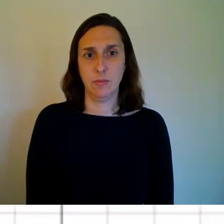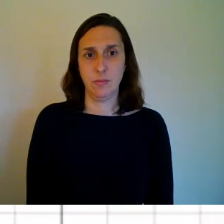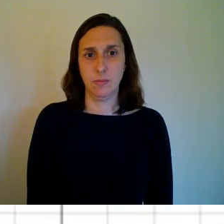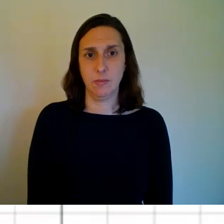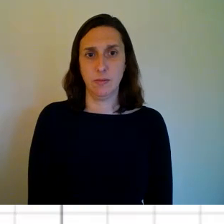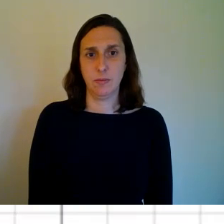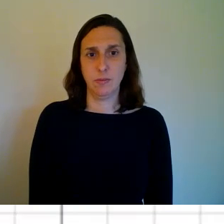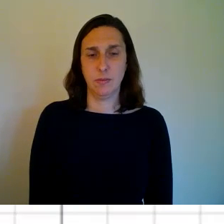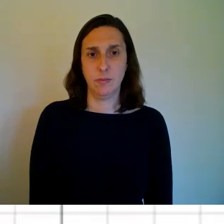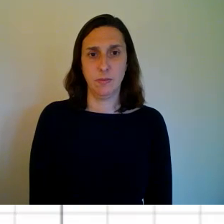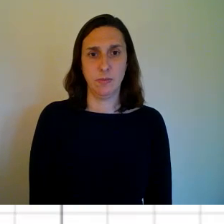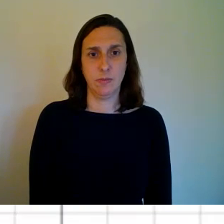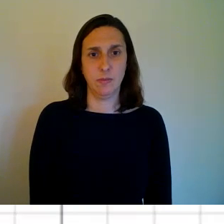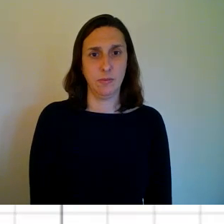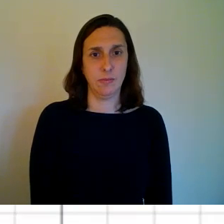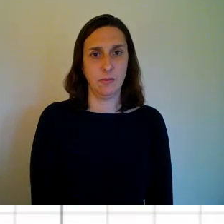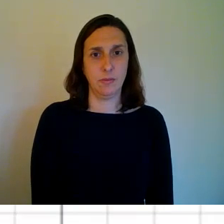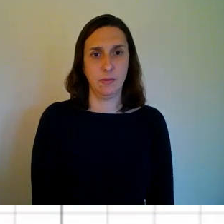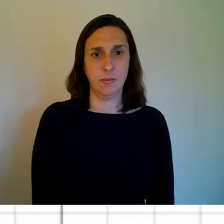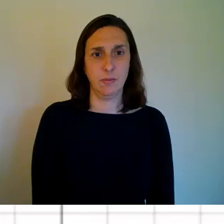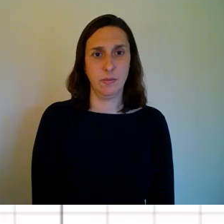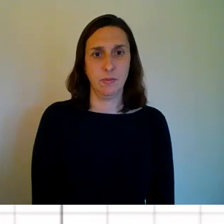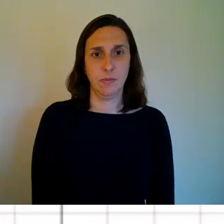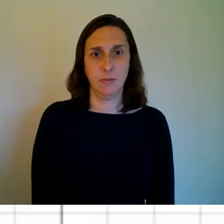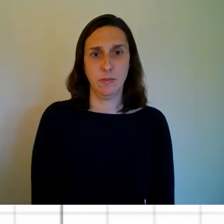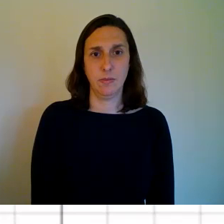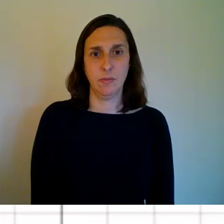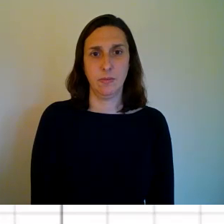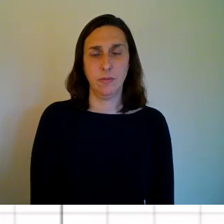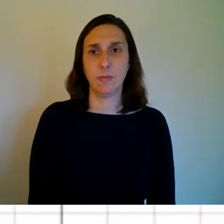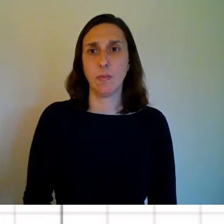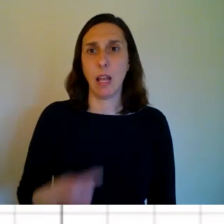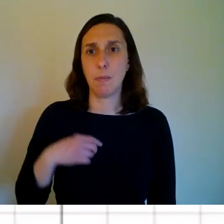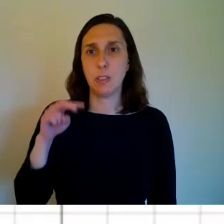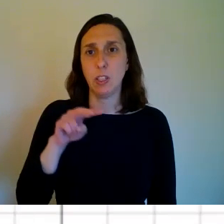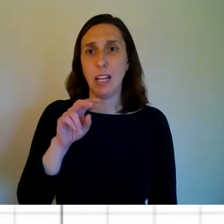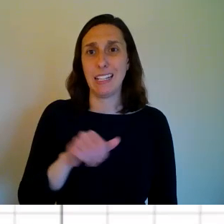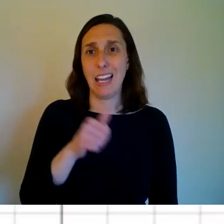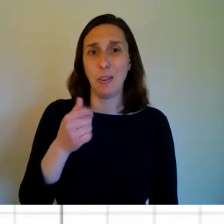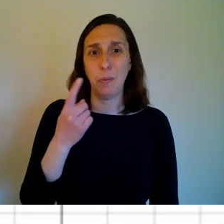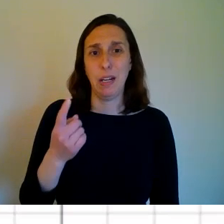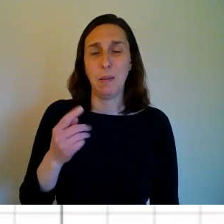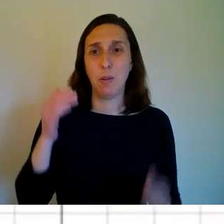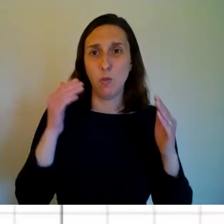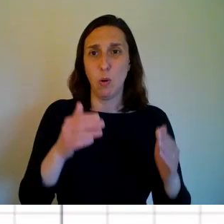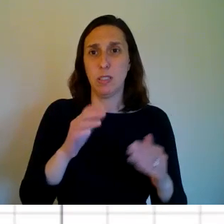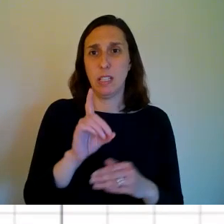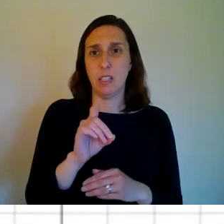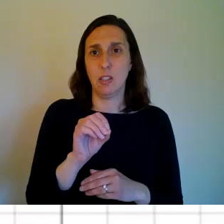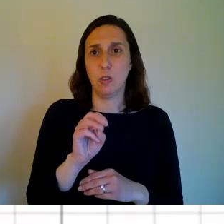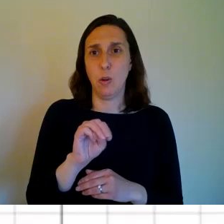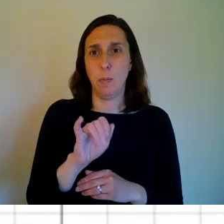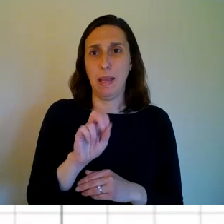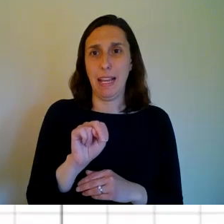I'm going to look at another one, and I'm going to focus a lot on the domains, and then when we put